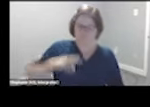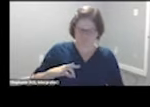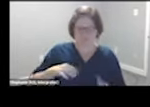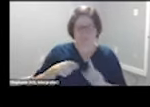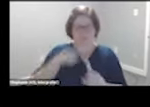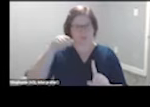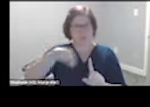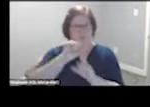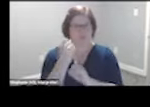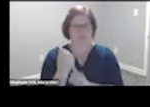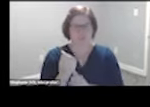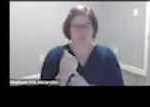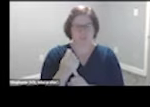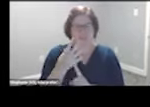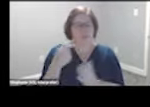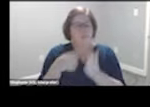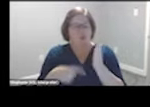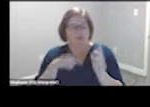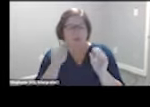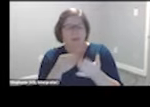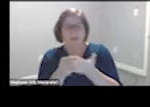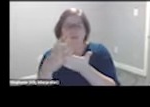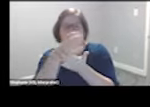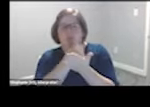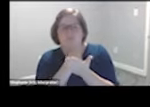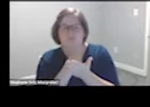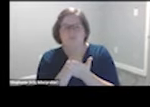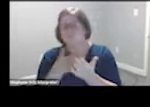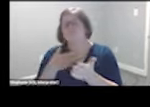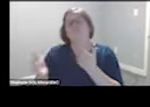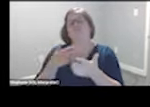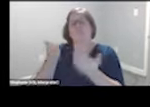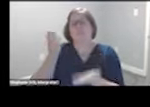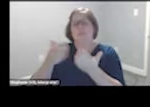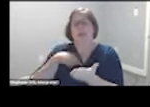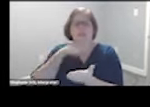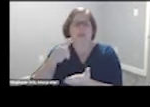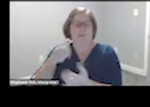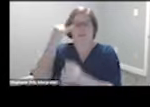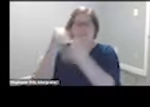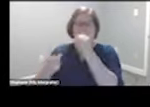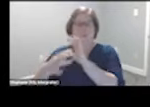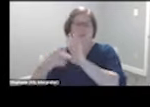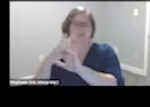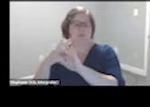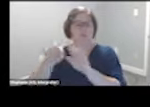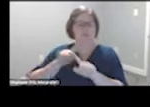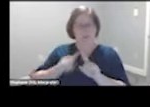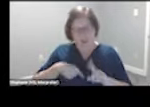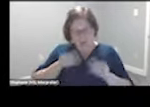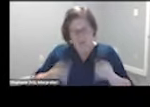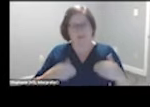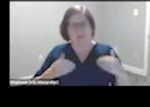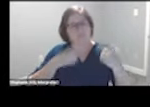learn, and what I can earn, even if it's not the final result. You can have a lot of small little result